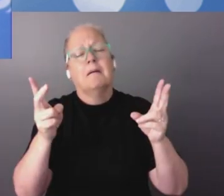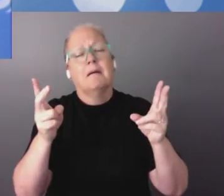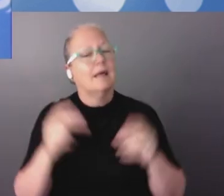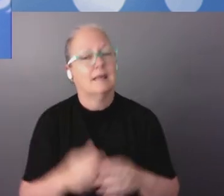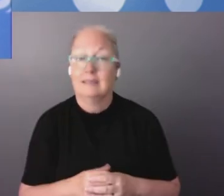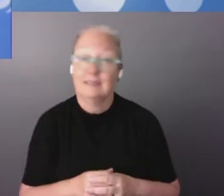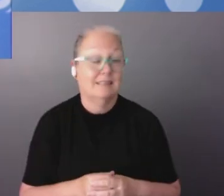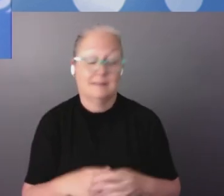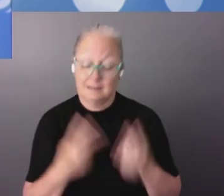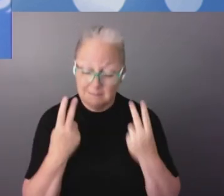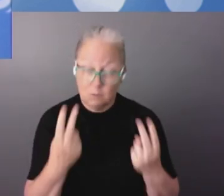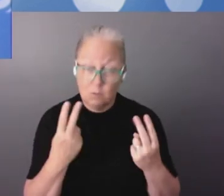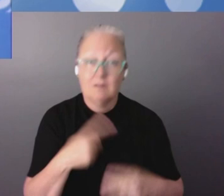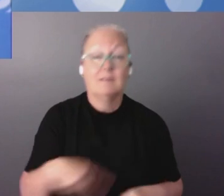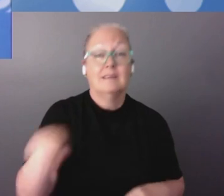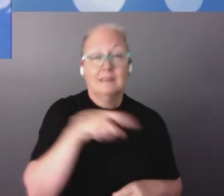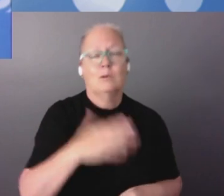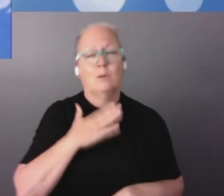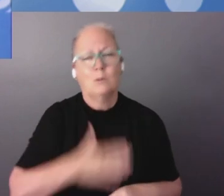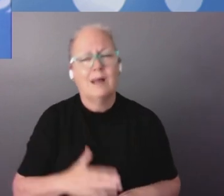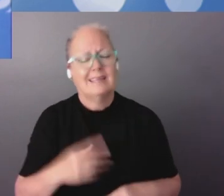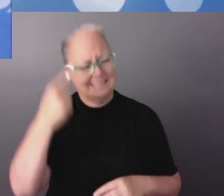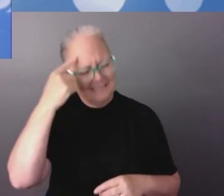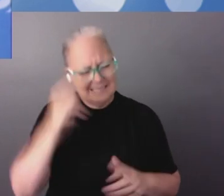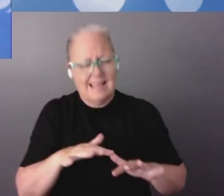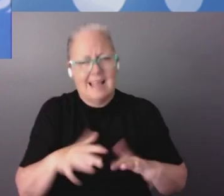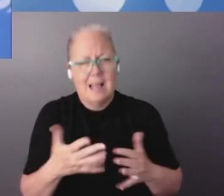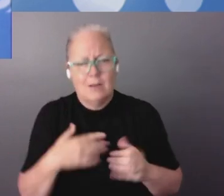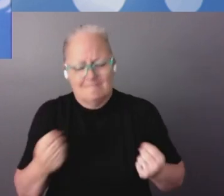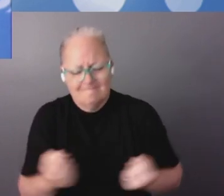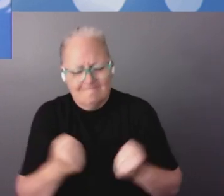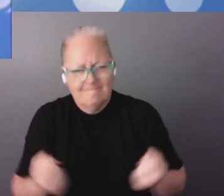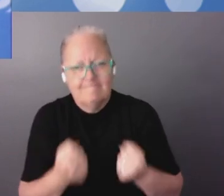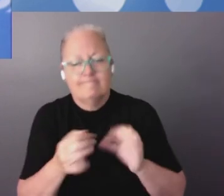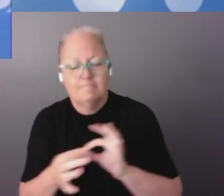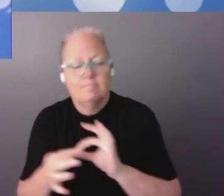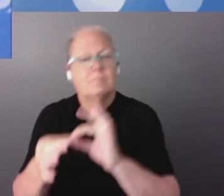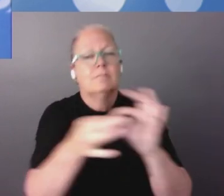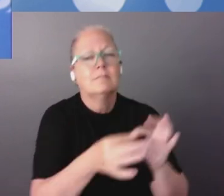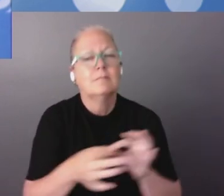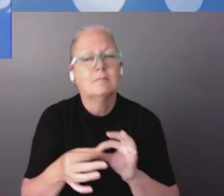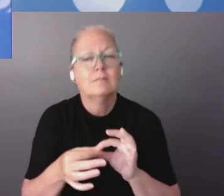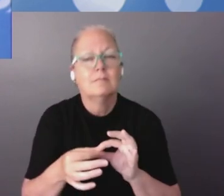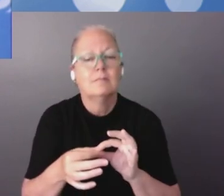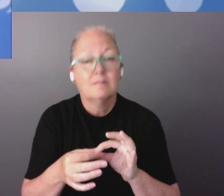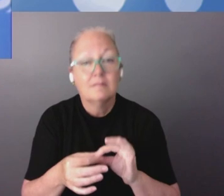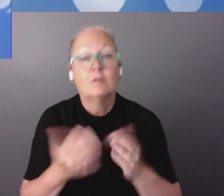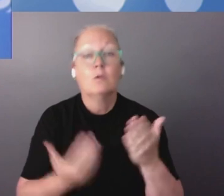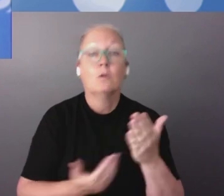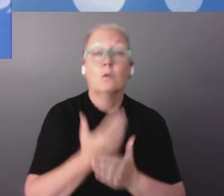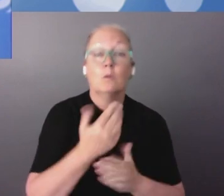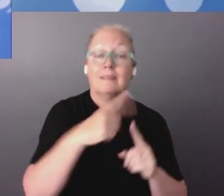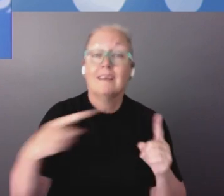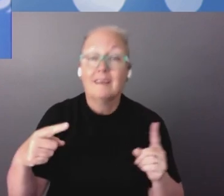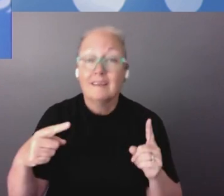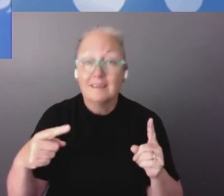to action to bring meaningful connectivity to all. Our new data released by ITU